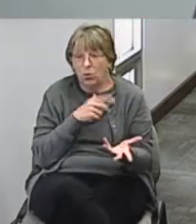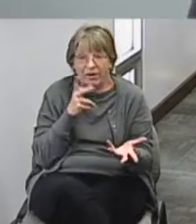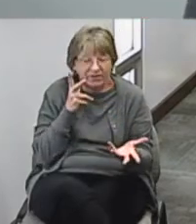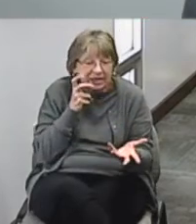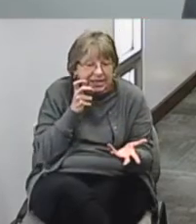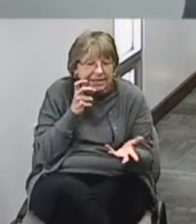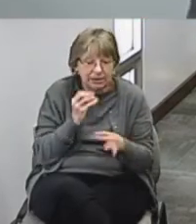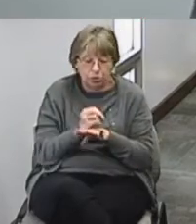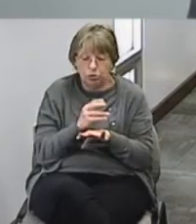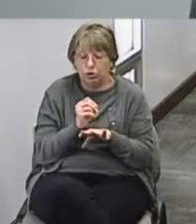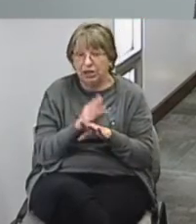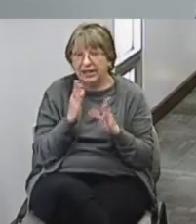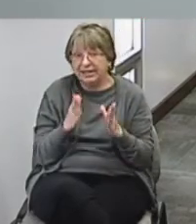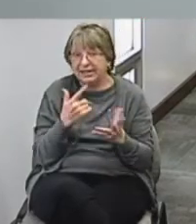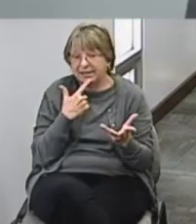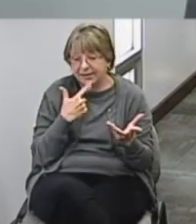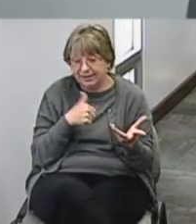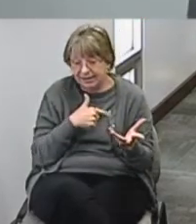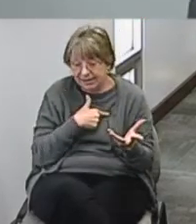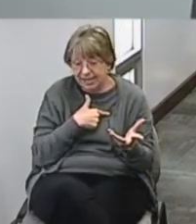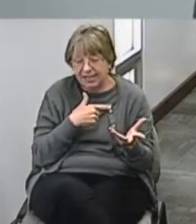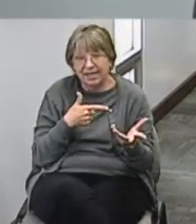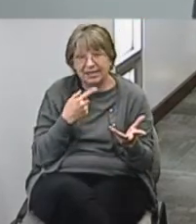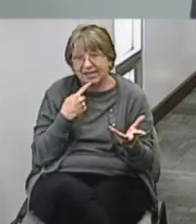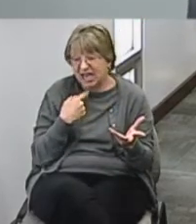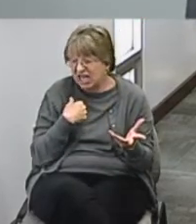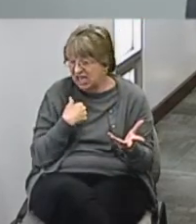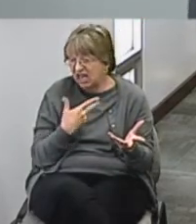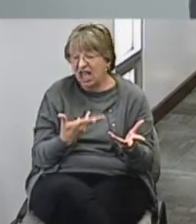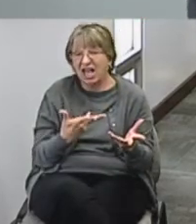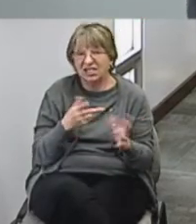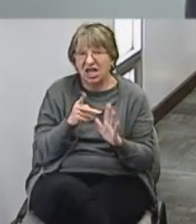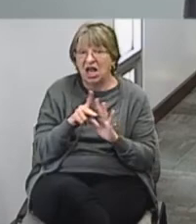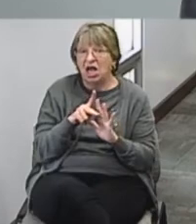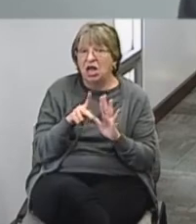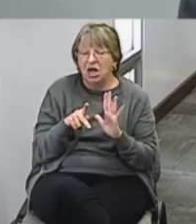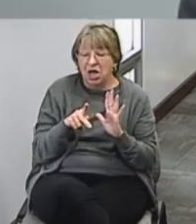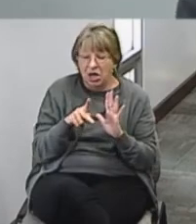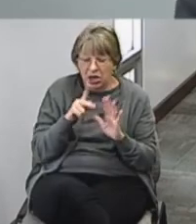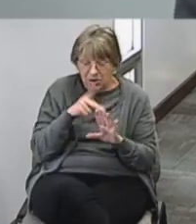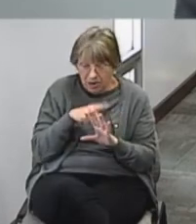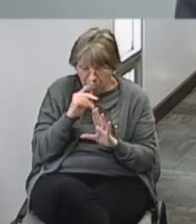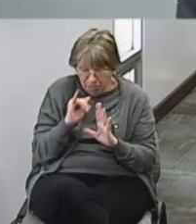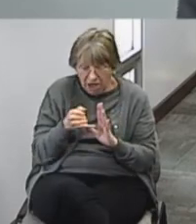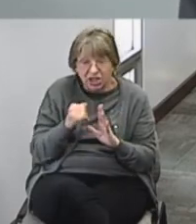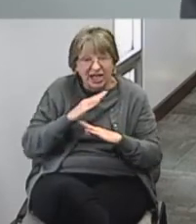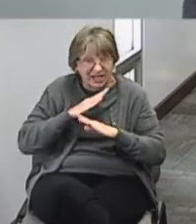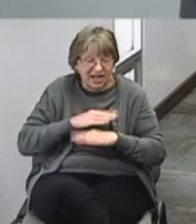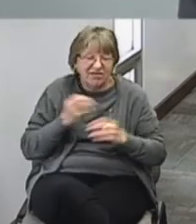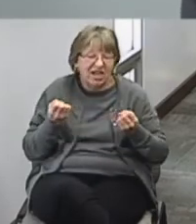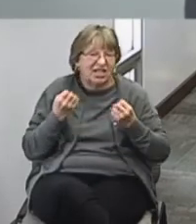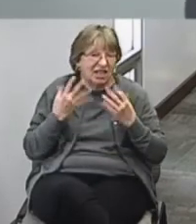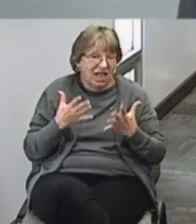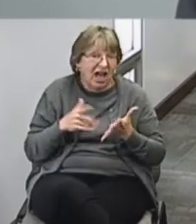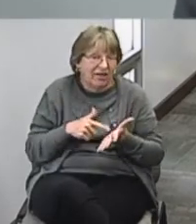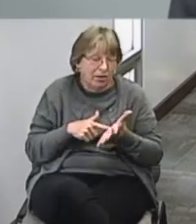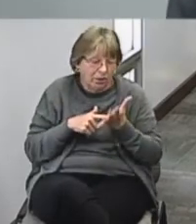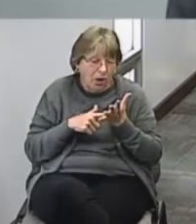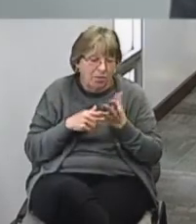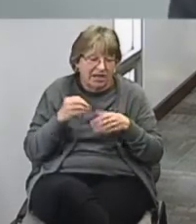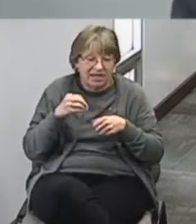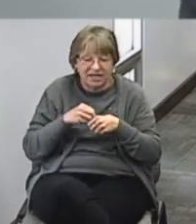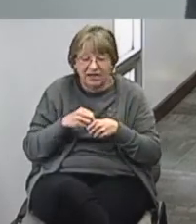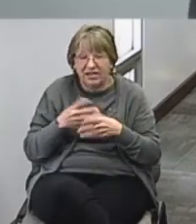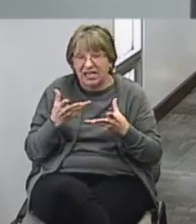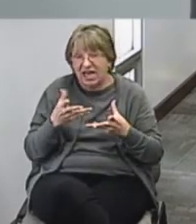consultants talk to us about, they think this project meets a lot of the criteria. There's a new criterion there, the opportunity zones, if it's in that.